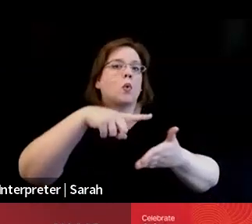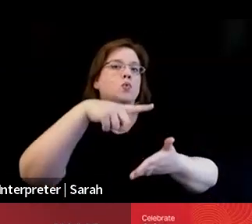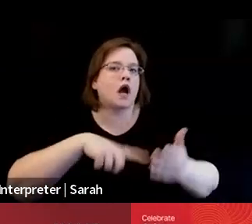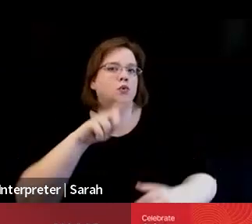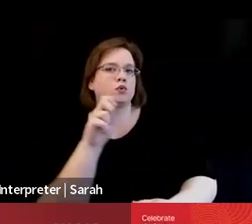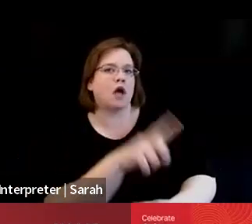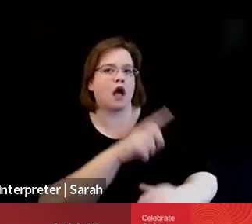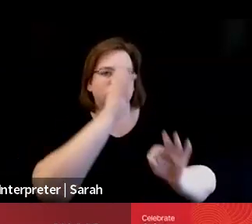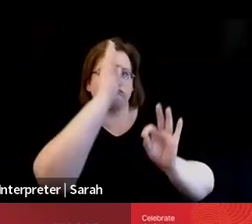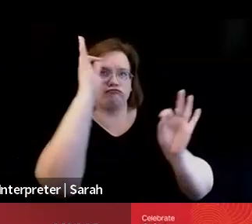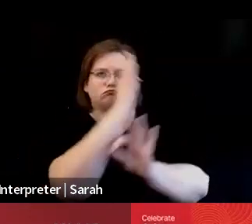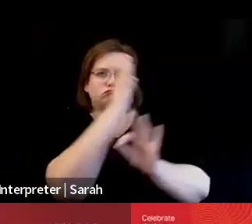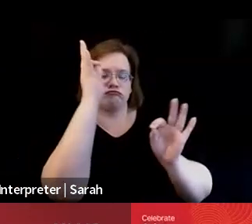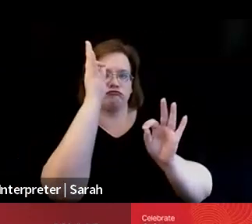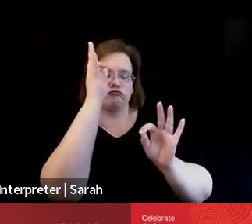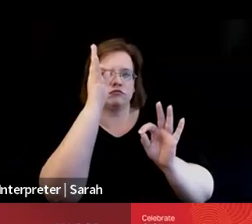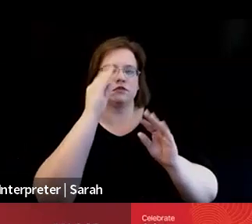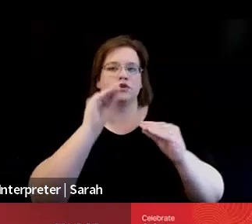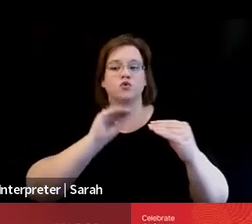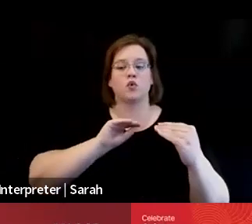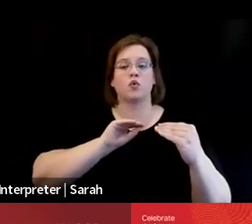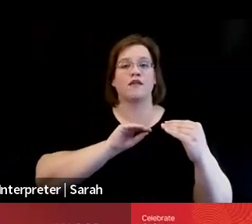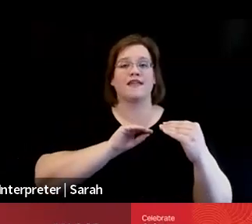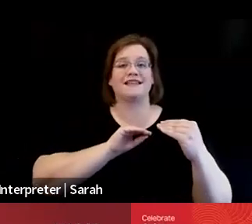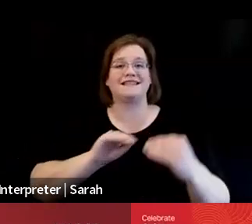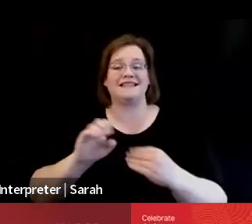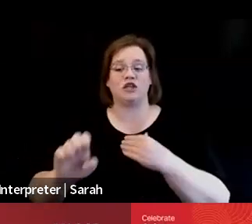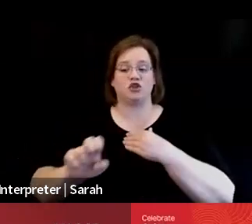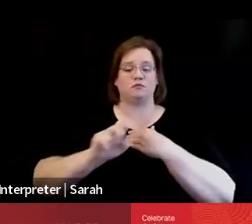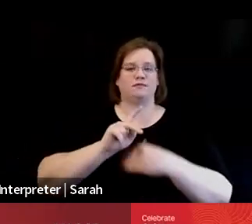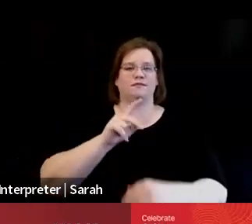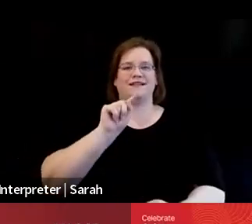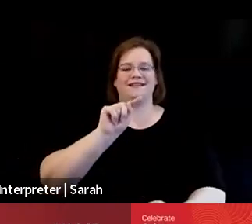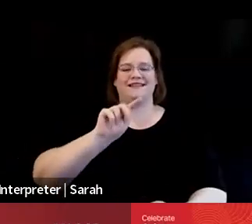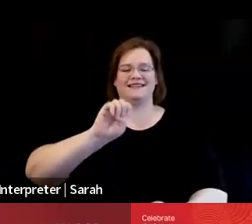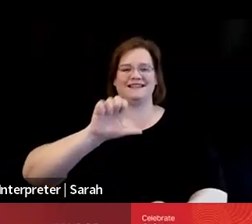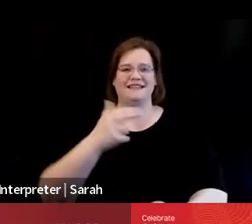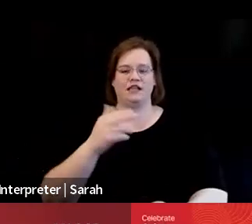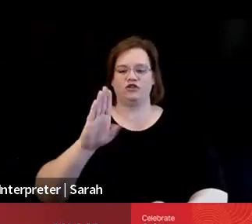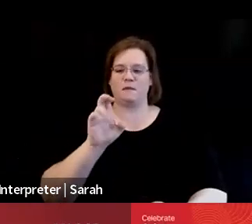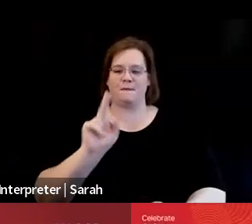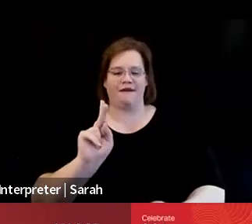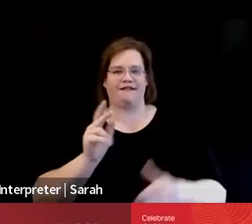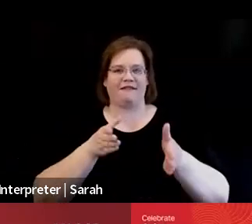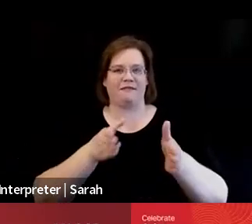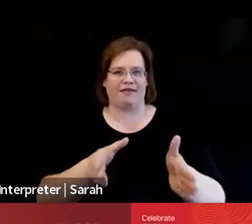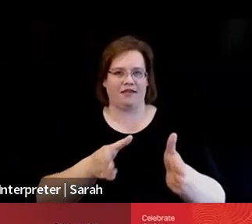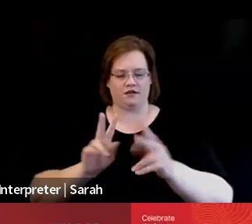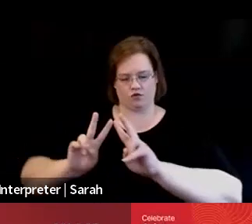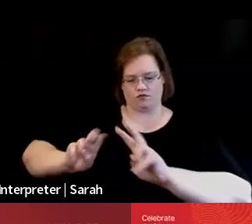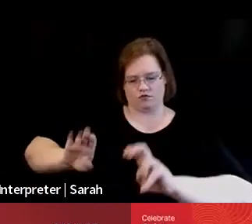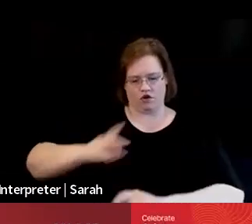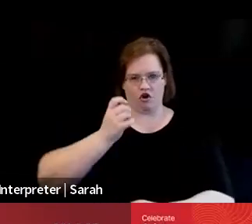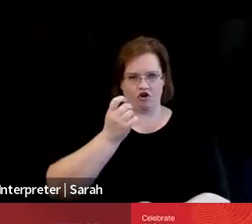And so the teach back method is really, we consider the gold standard for assessing a patient's